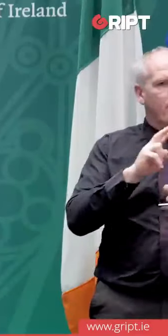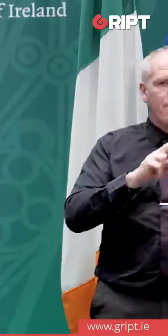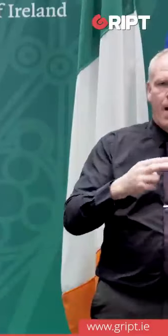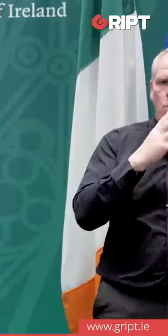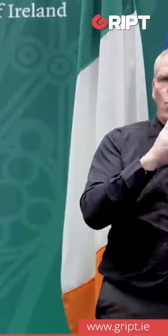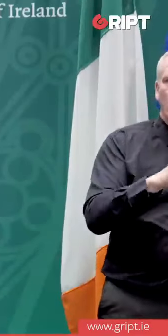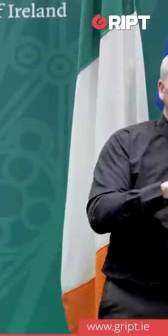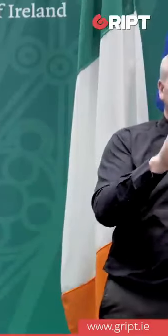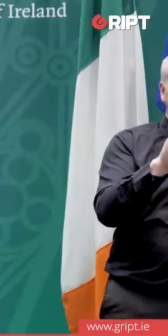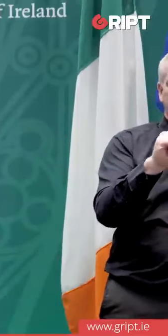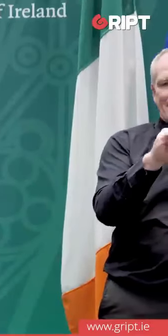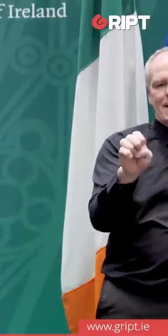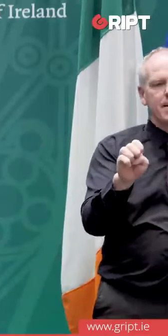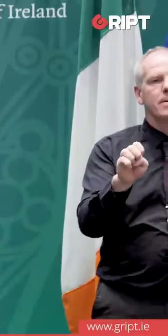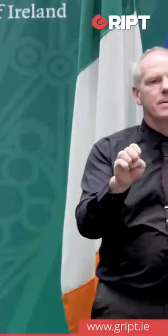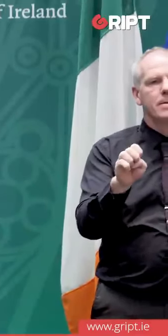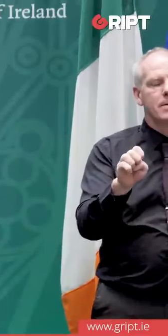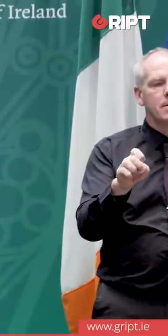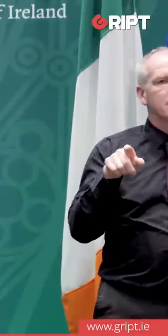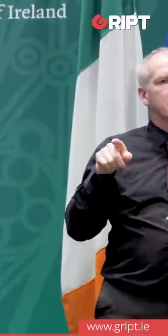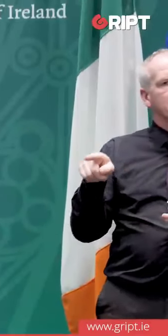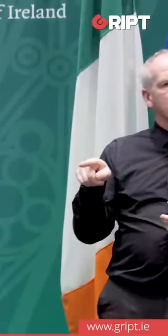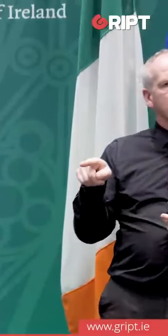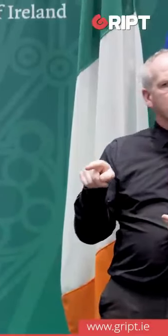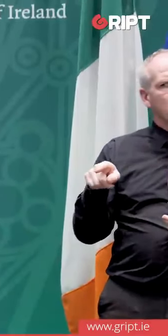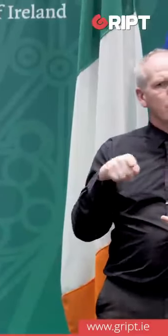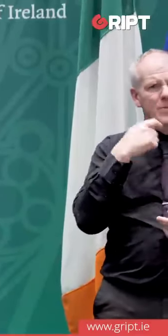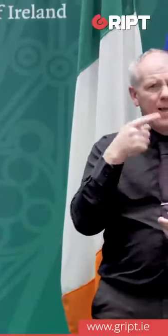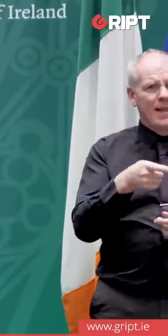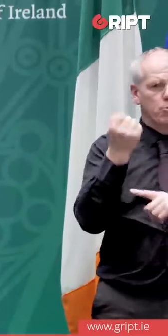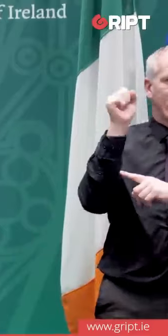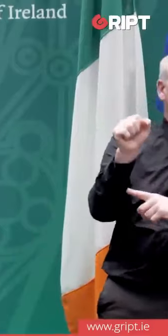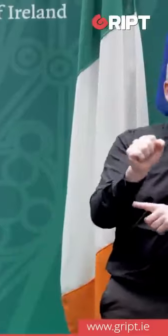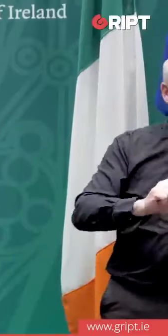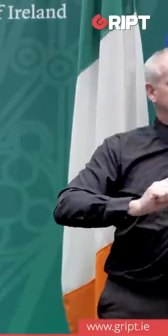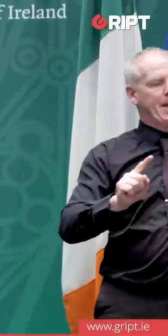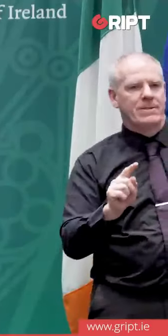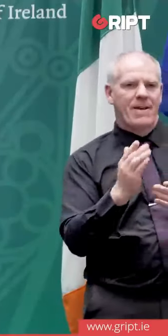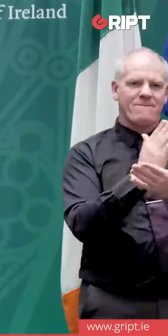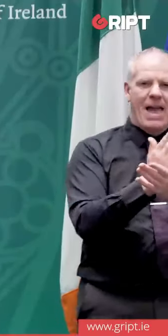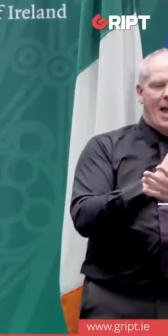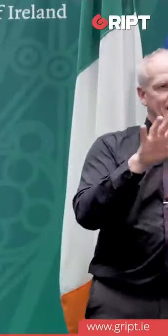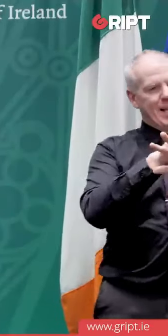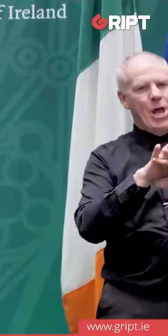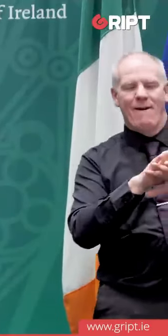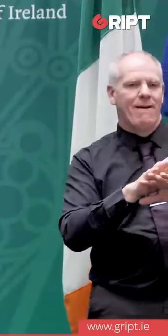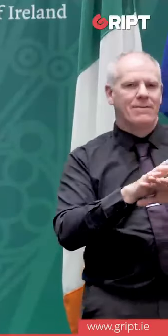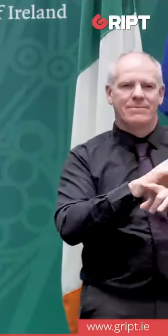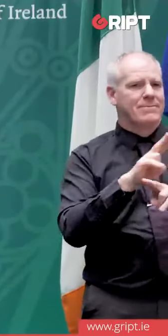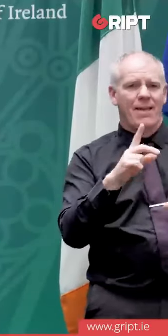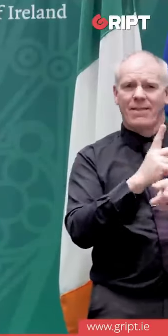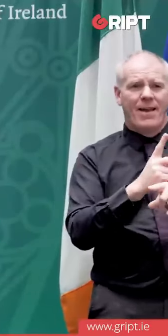crime bill and not the much more controversial sounding hate speech bill. She nearly even slips up and says hate speech instead of hate crime,